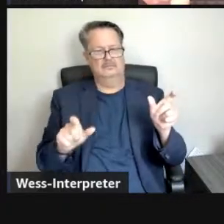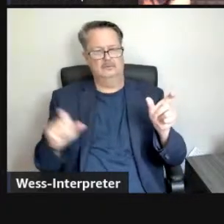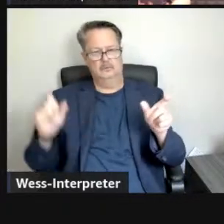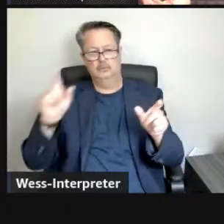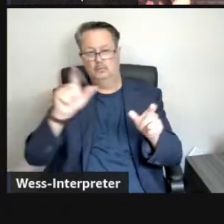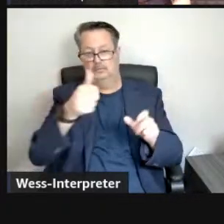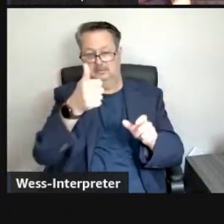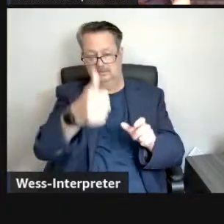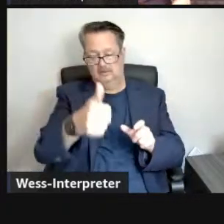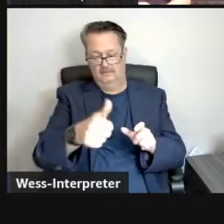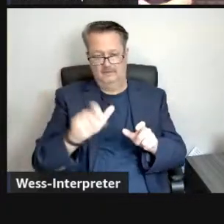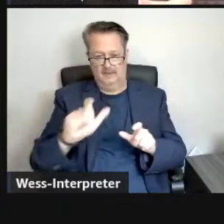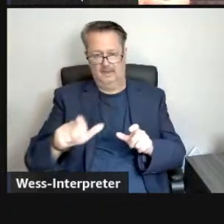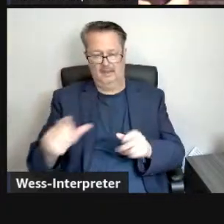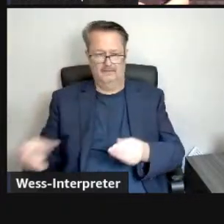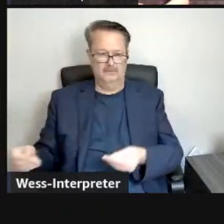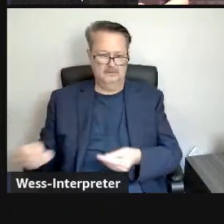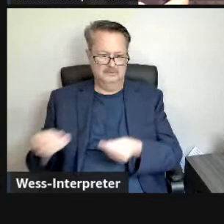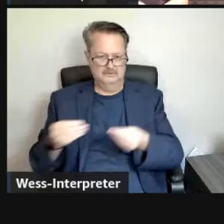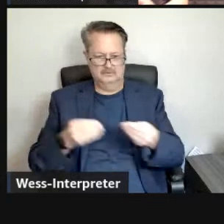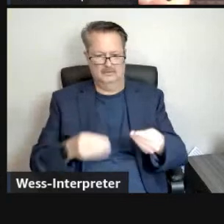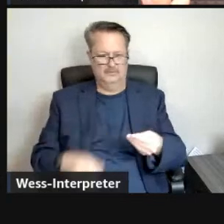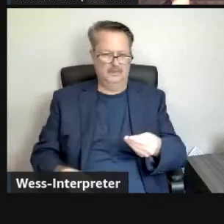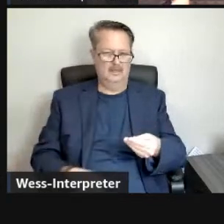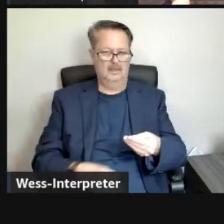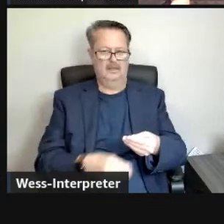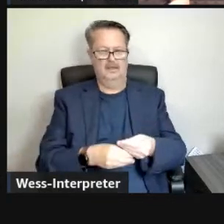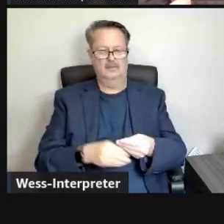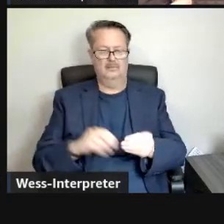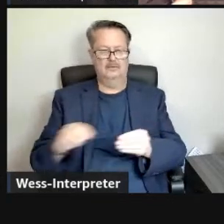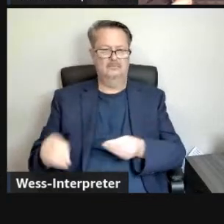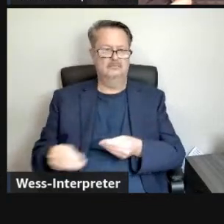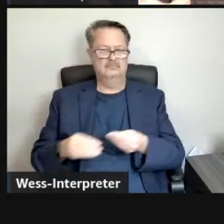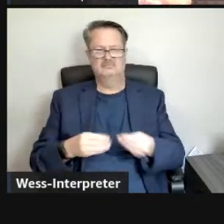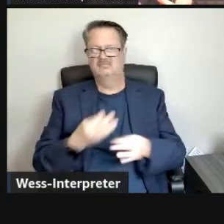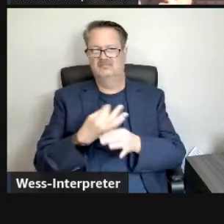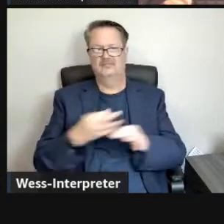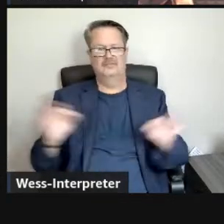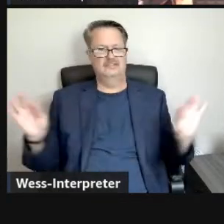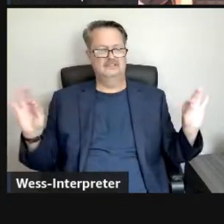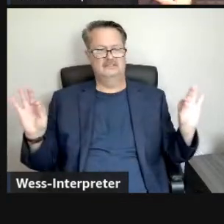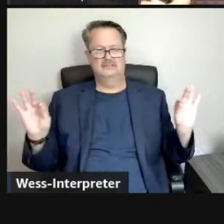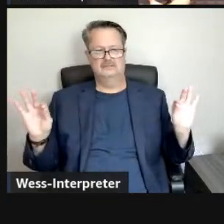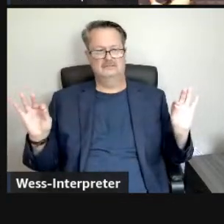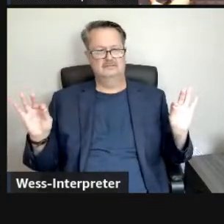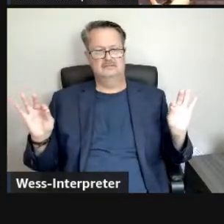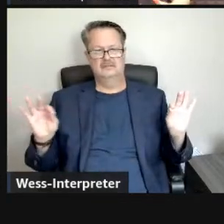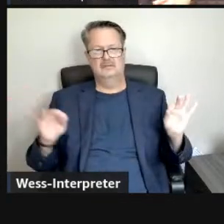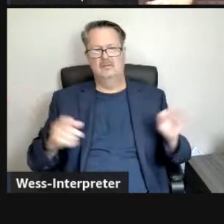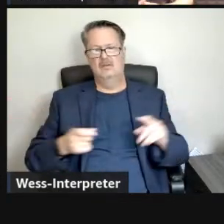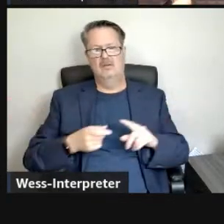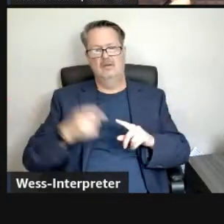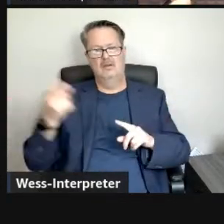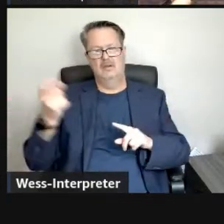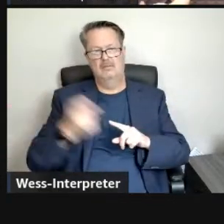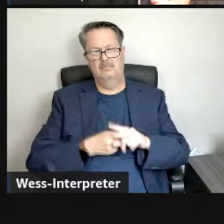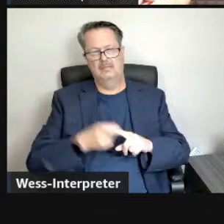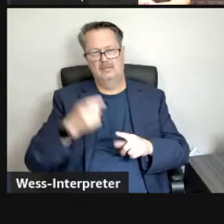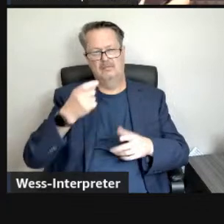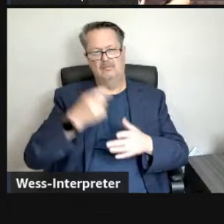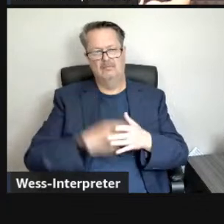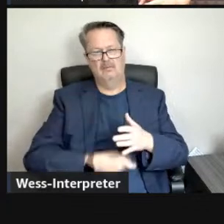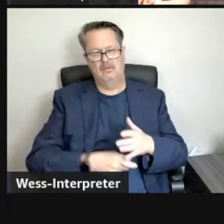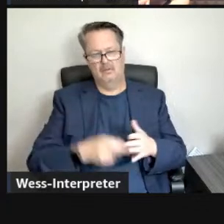through the EKS add-ons, but when you install it, it's free to use, and you get automatic cost visibility for every